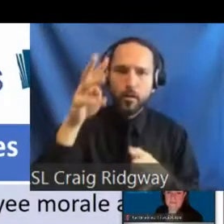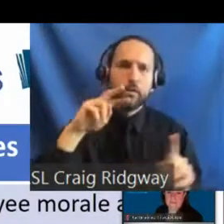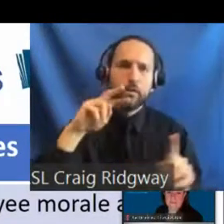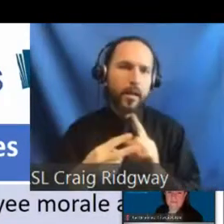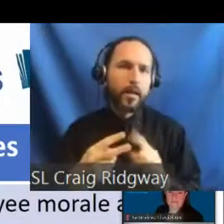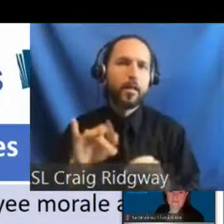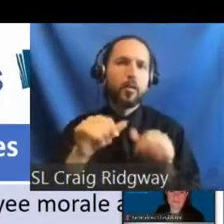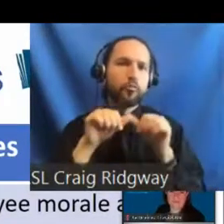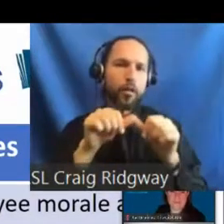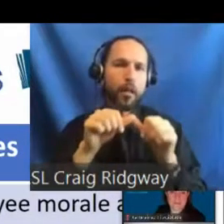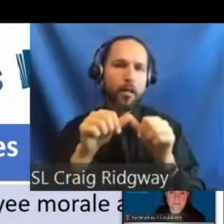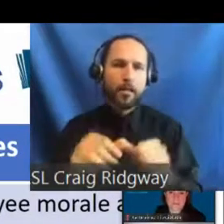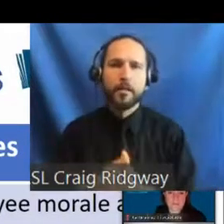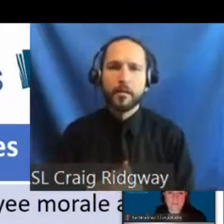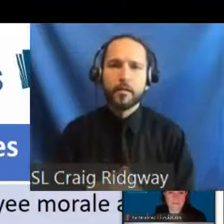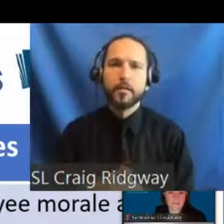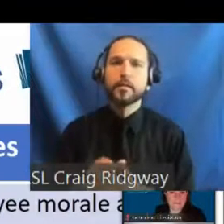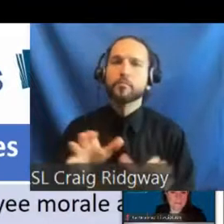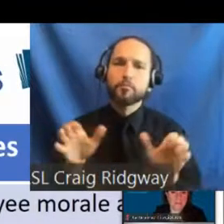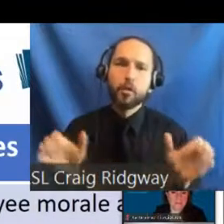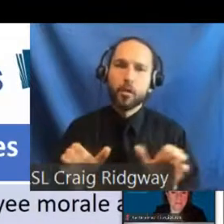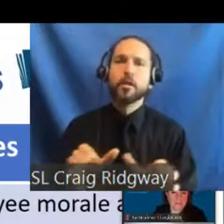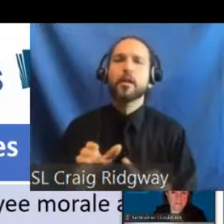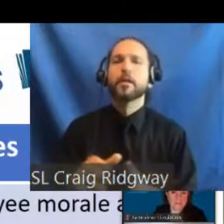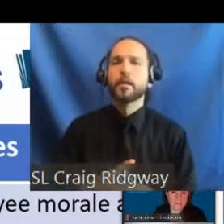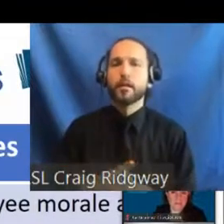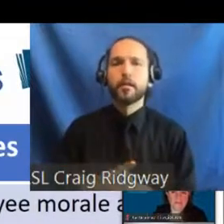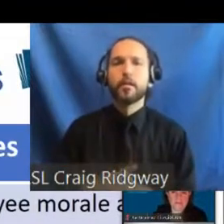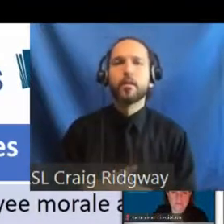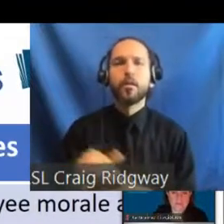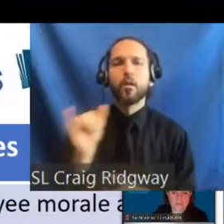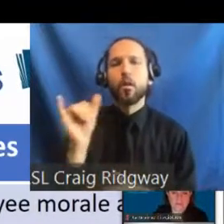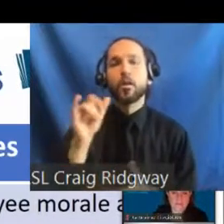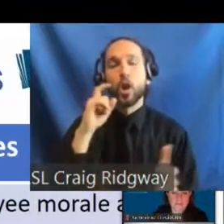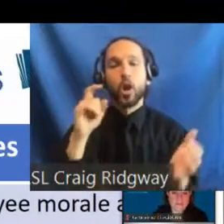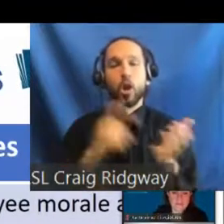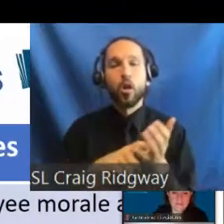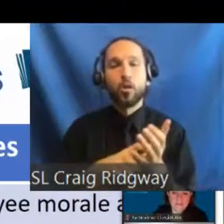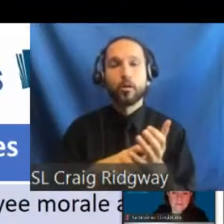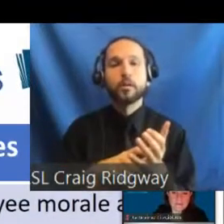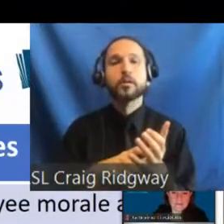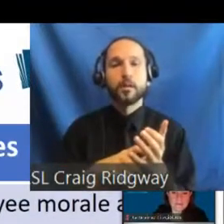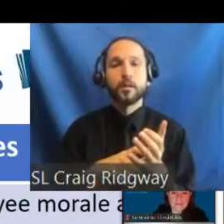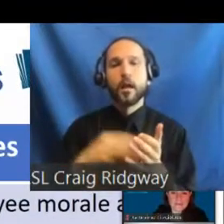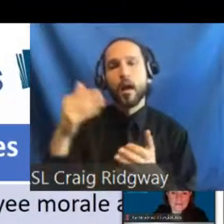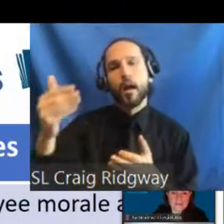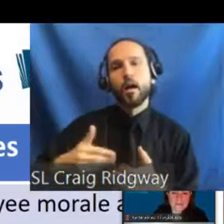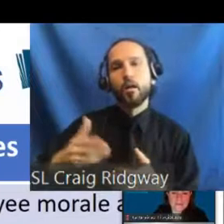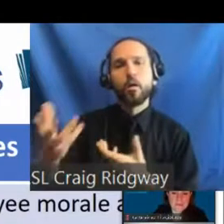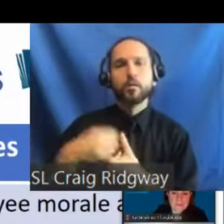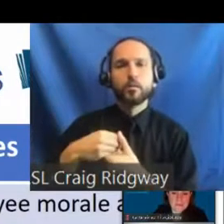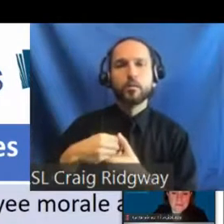persistence. Research and employer experience also indicate hiring employees with autism for